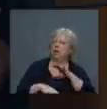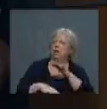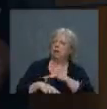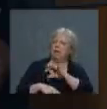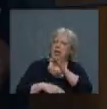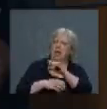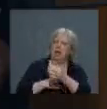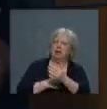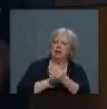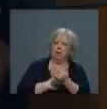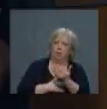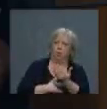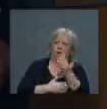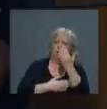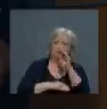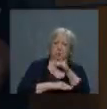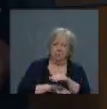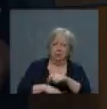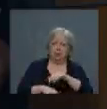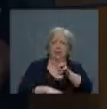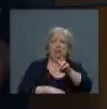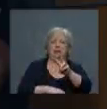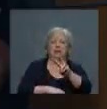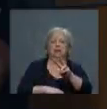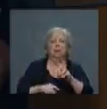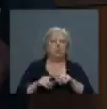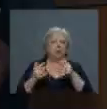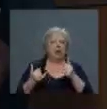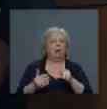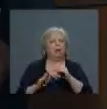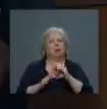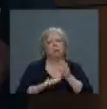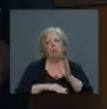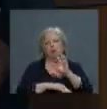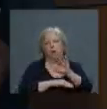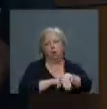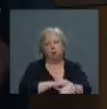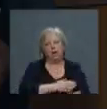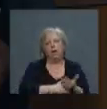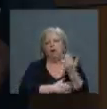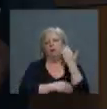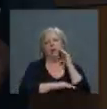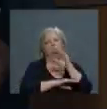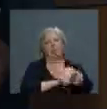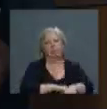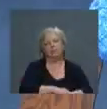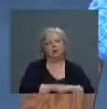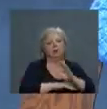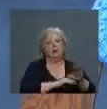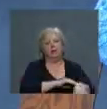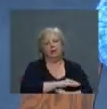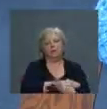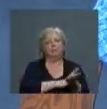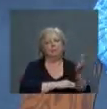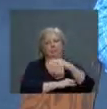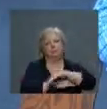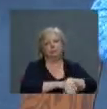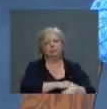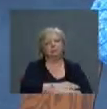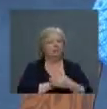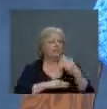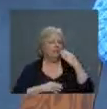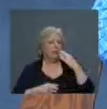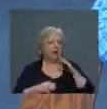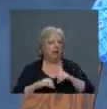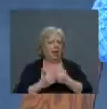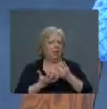or something like that. So now he's got 24/7. Okay. And thank I know you. How that works because my wife used to manage Maryvale